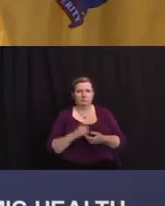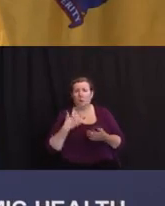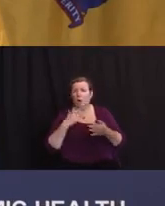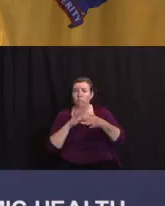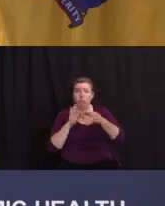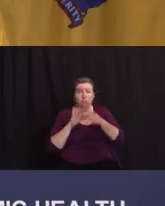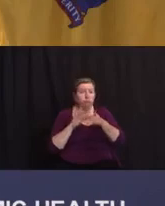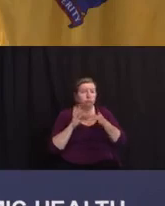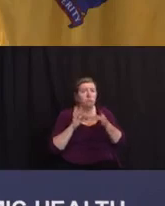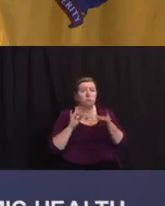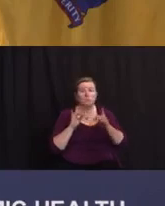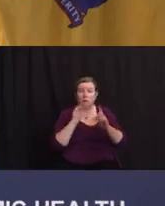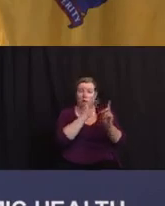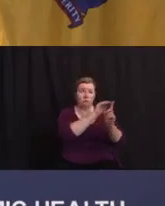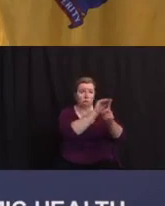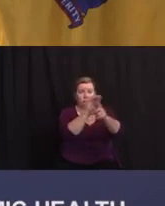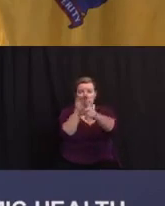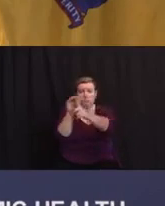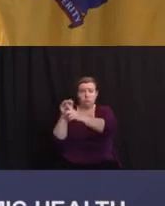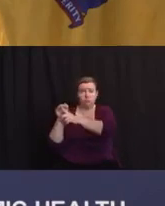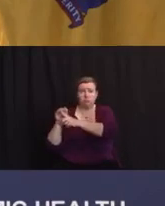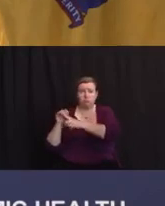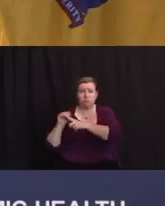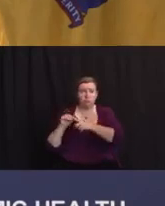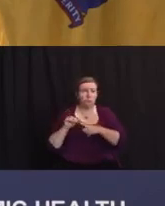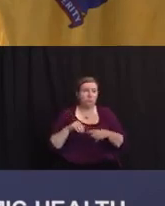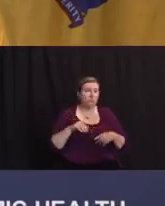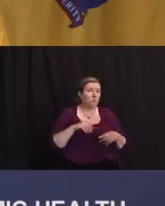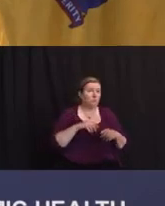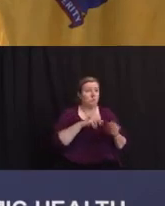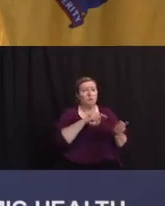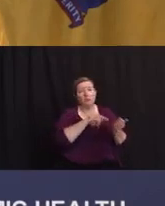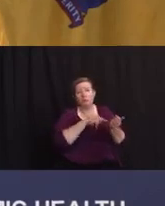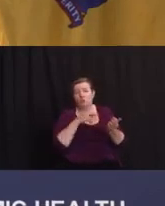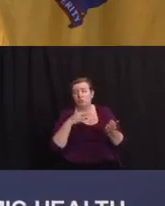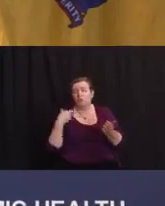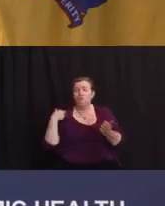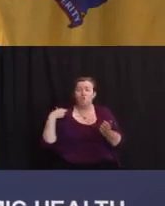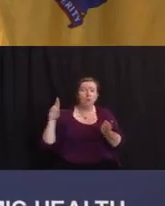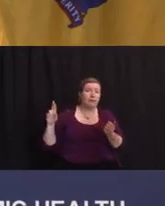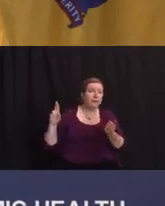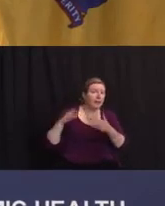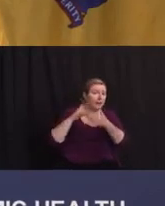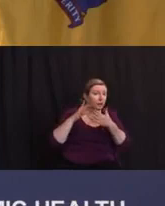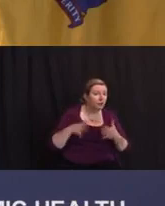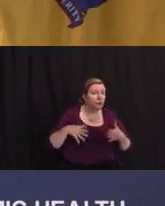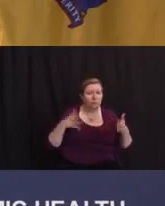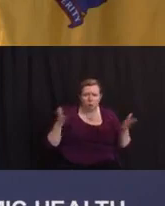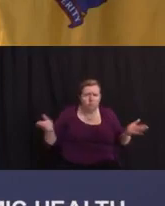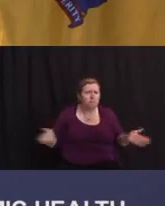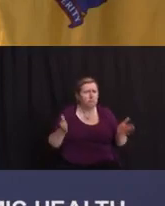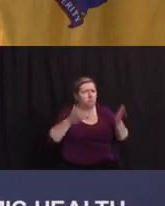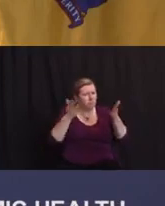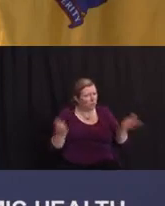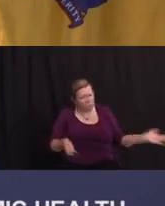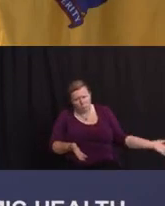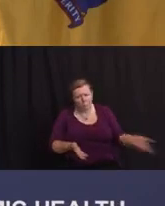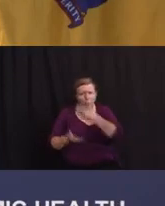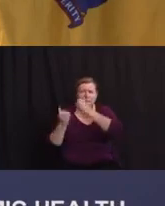forget about politicians, but from doctors, nurses, faith leaders. And thirdly, at least according to this author,